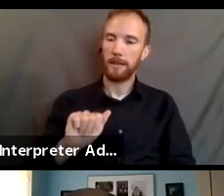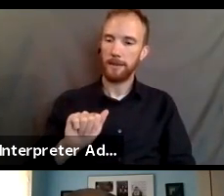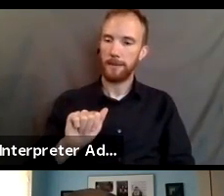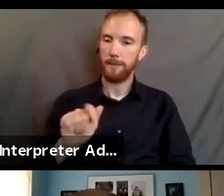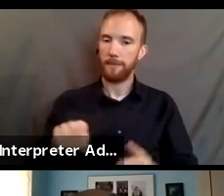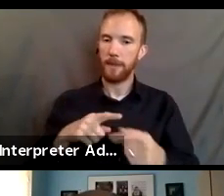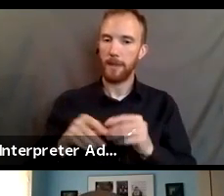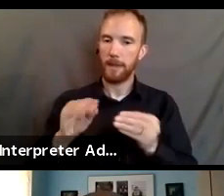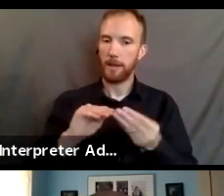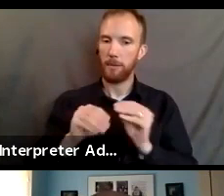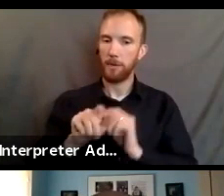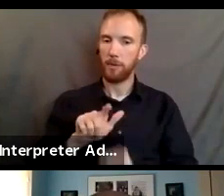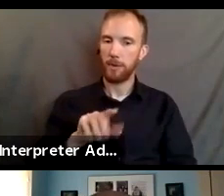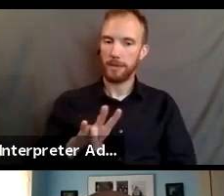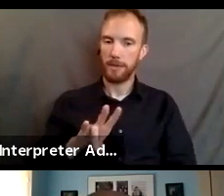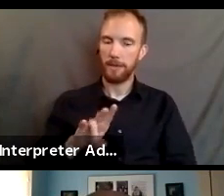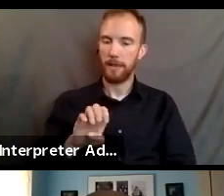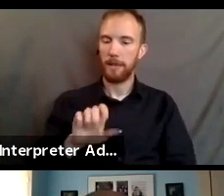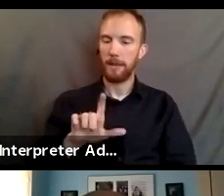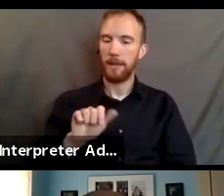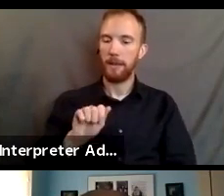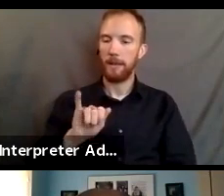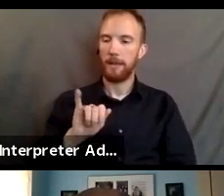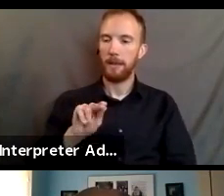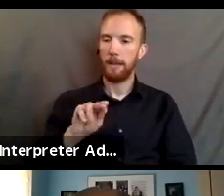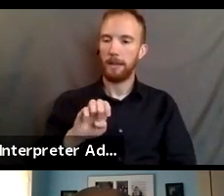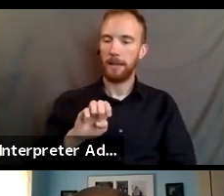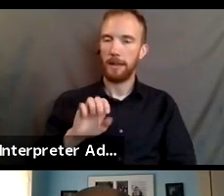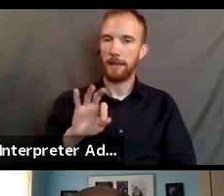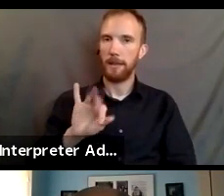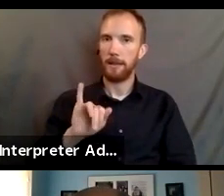27 elaine fitzgerald and then